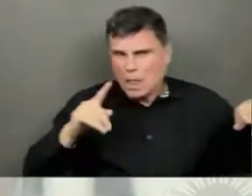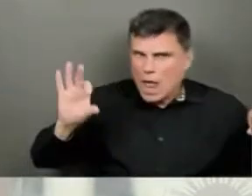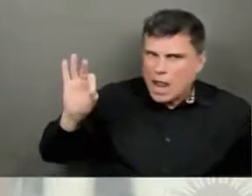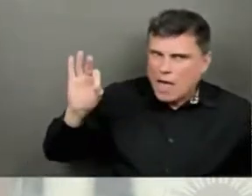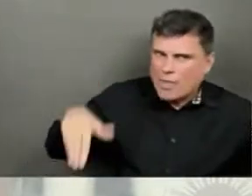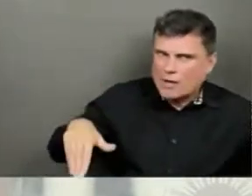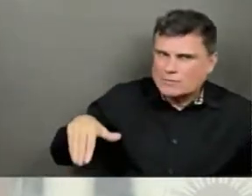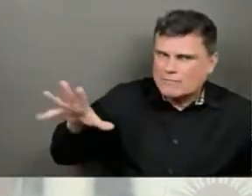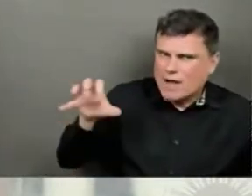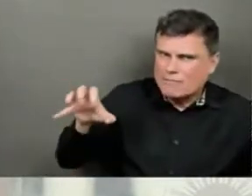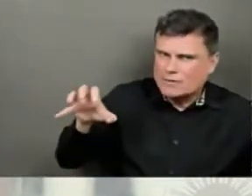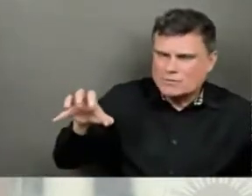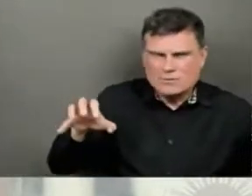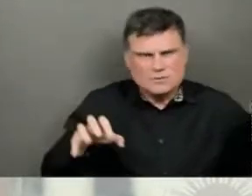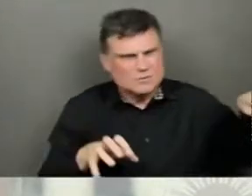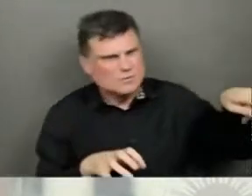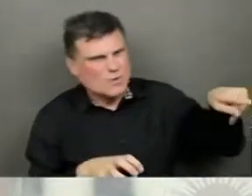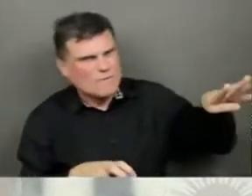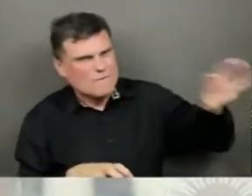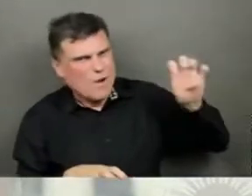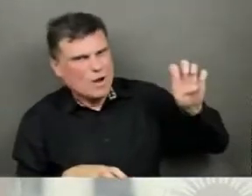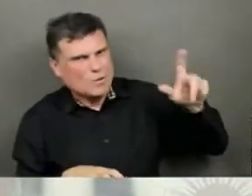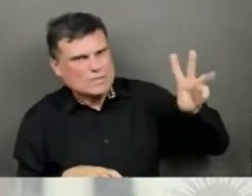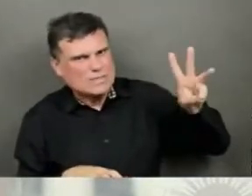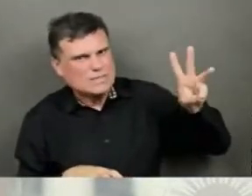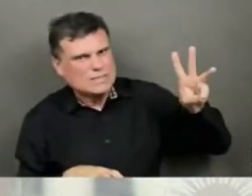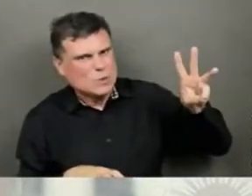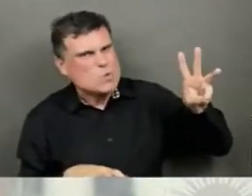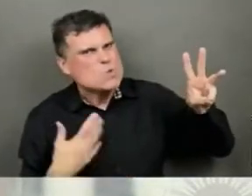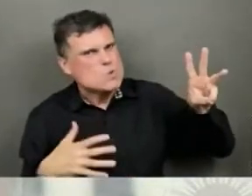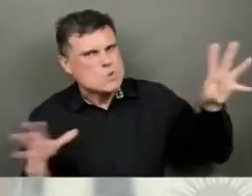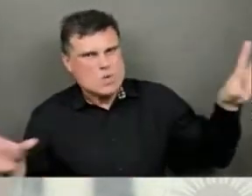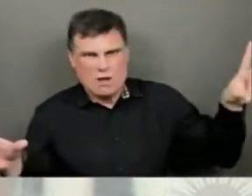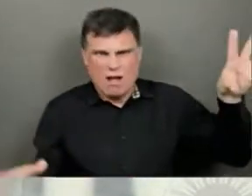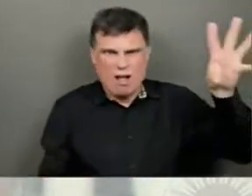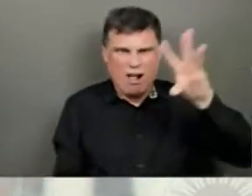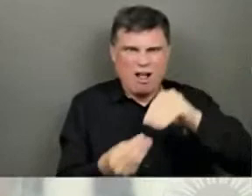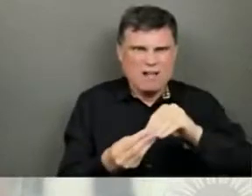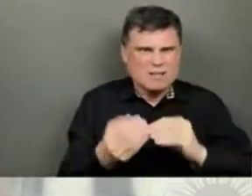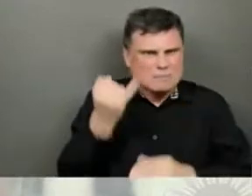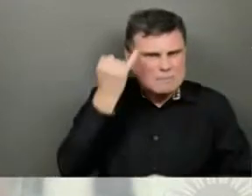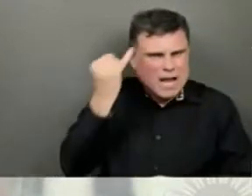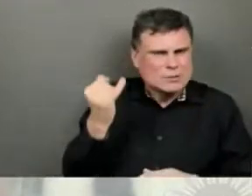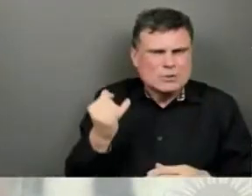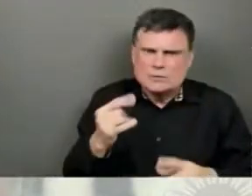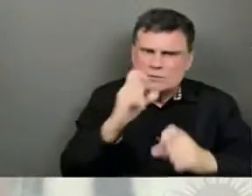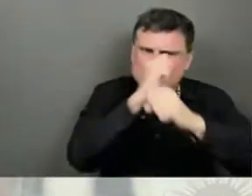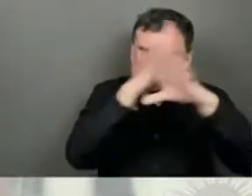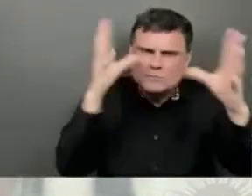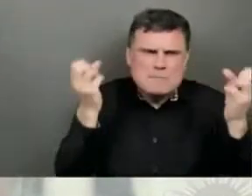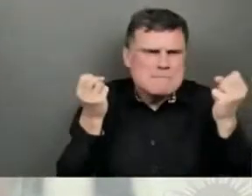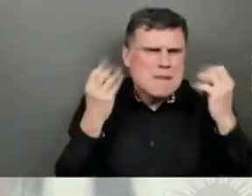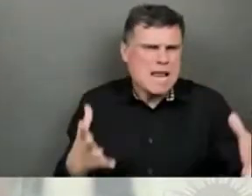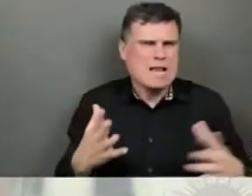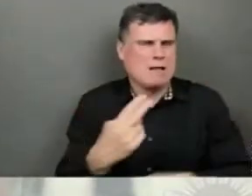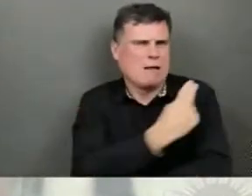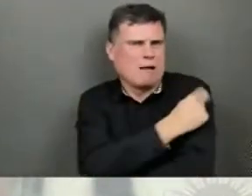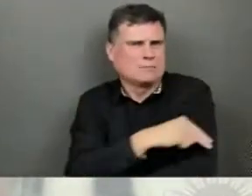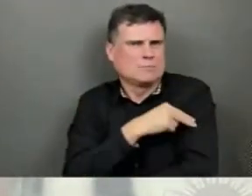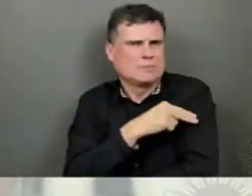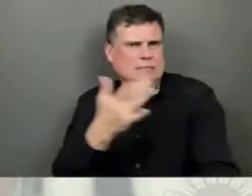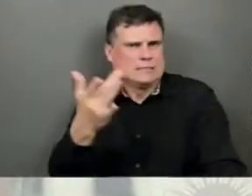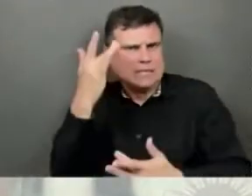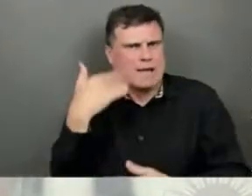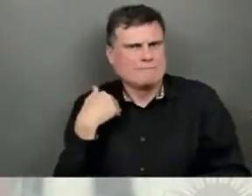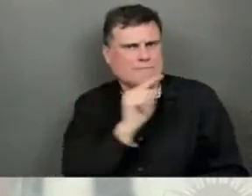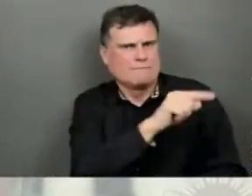have dramatically and effectively, through human resources actions, increased the number of healthcare workers in BC. You've seen the